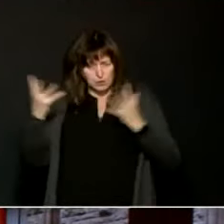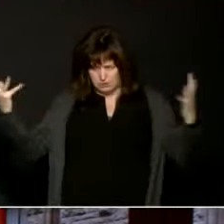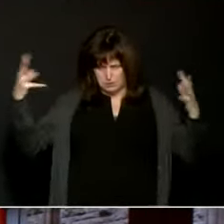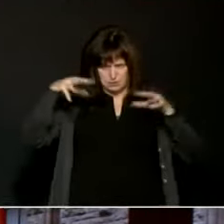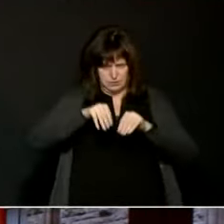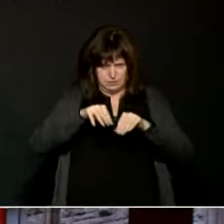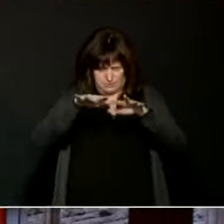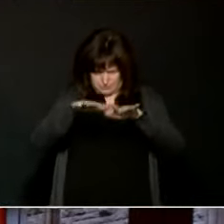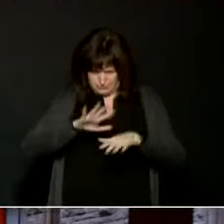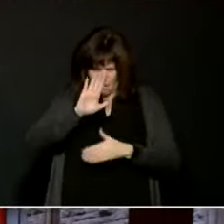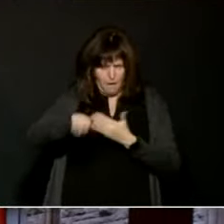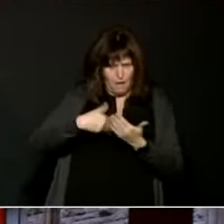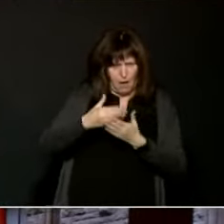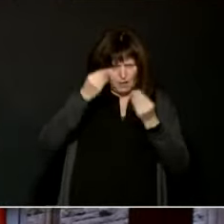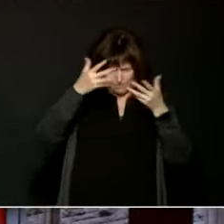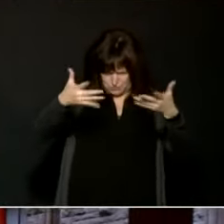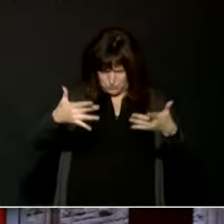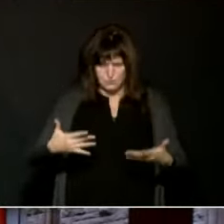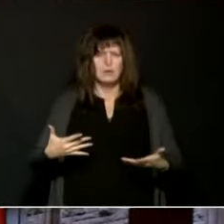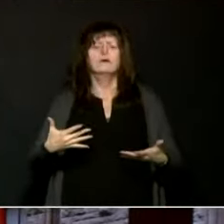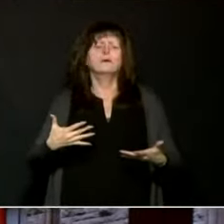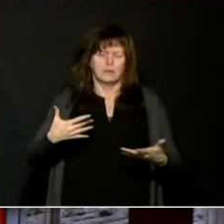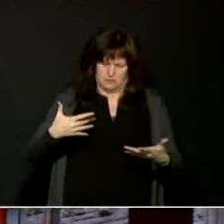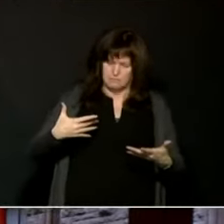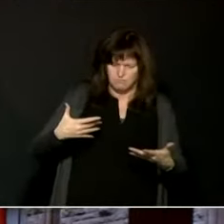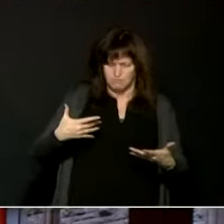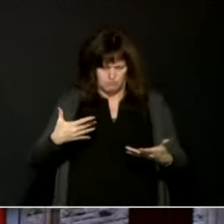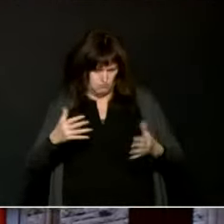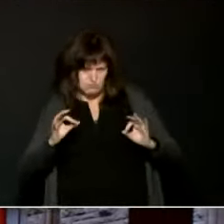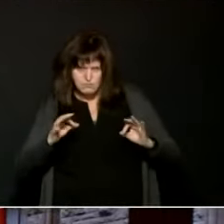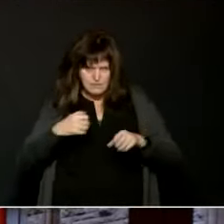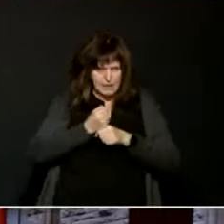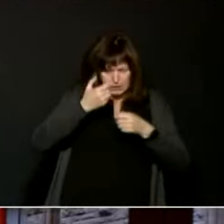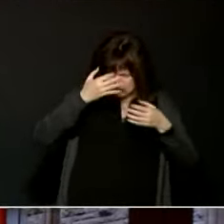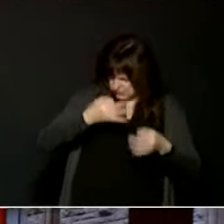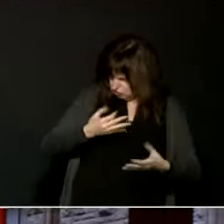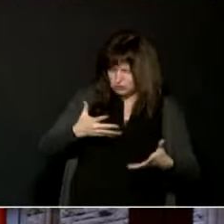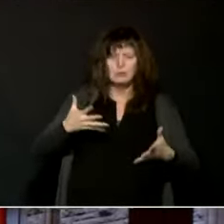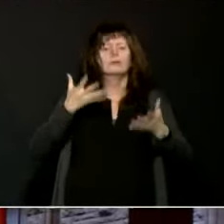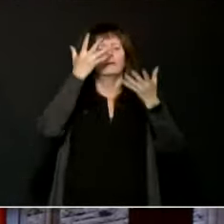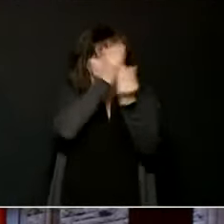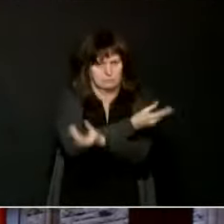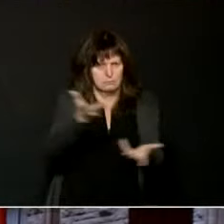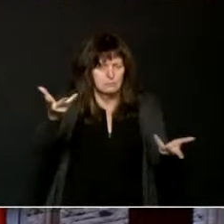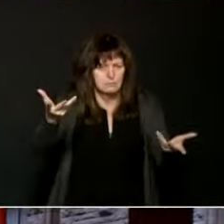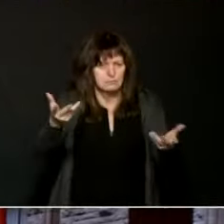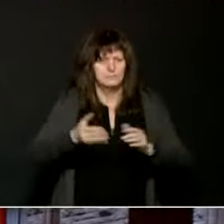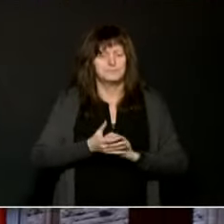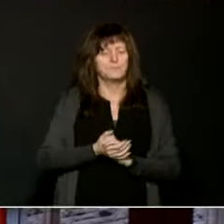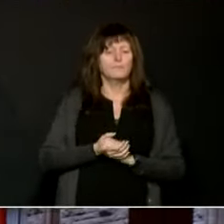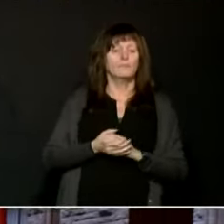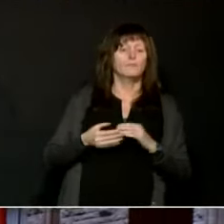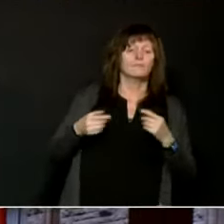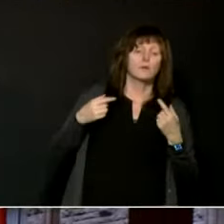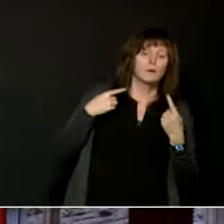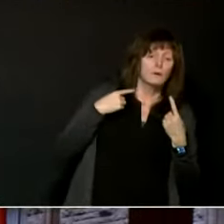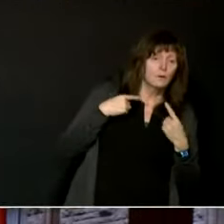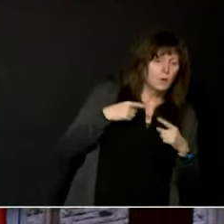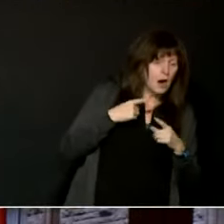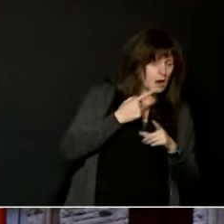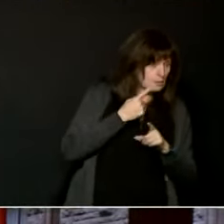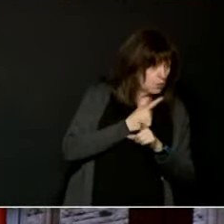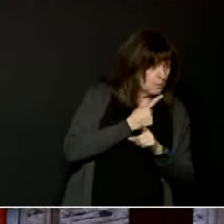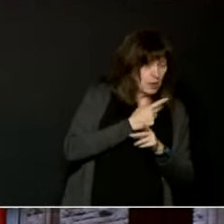all the information on the table so we can inform our public of where we can use it and not use it, and if we have any concerns on a go-forward